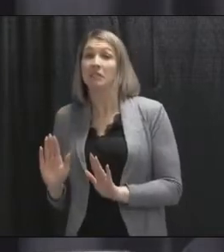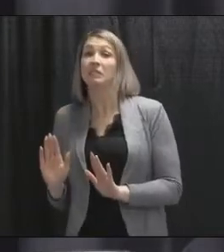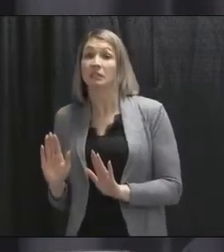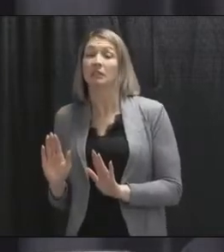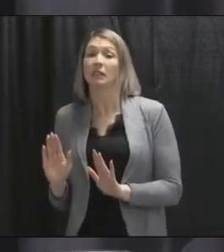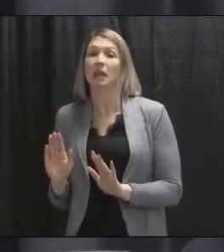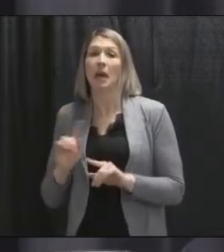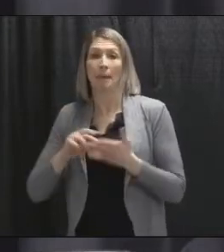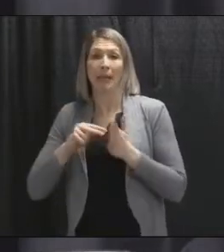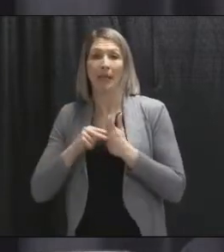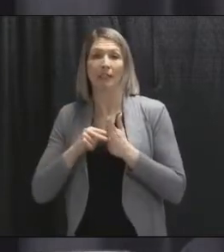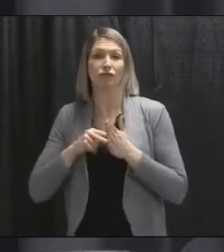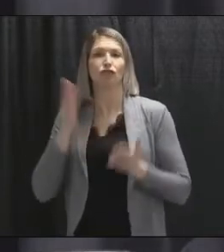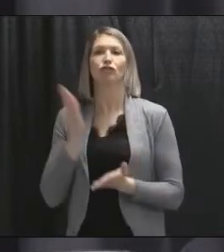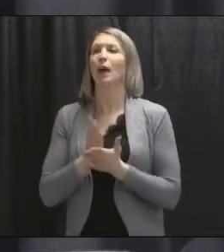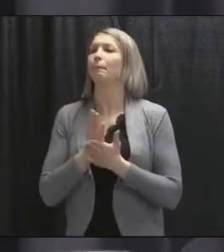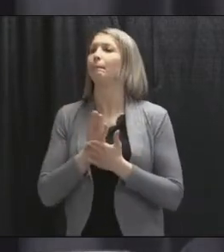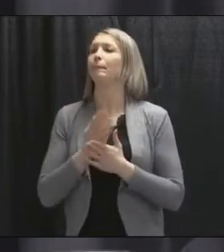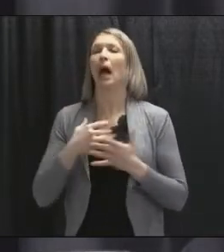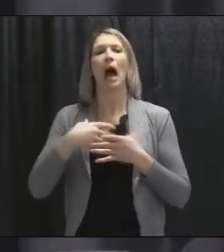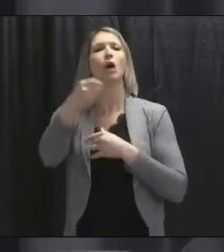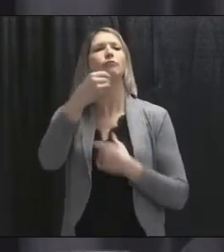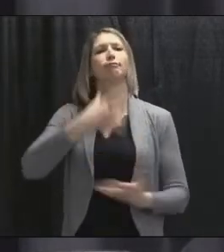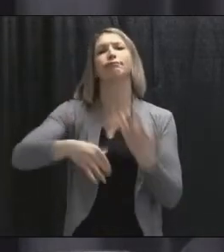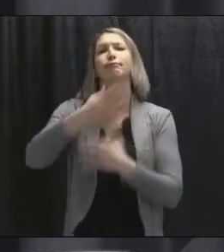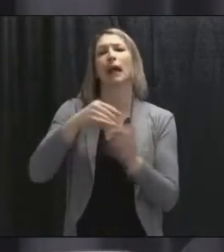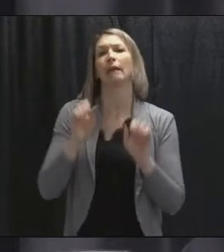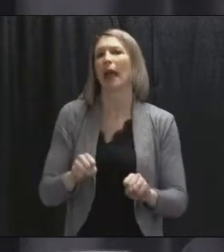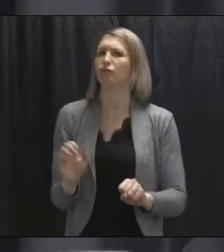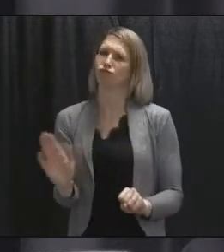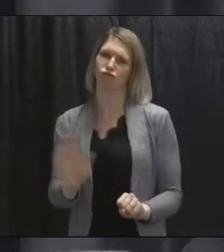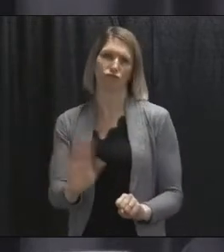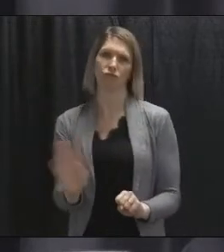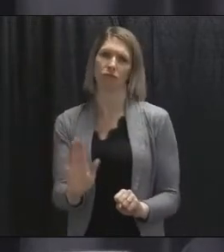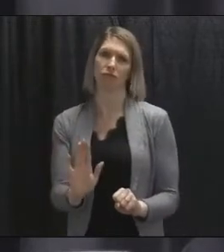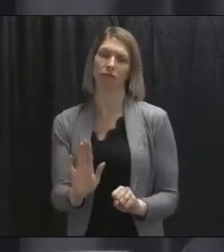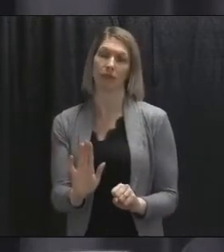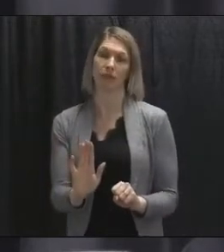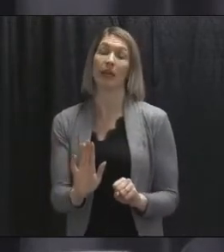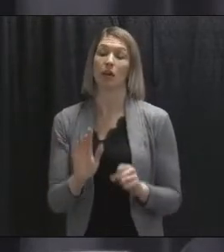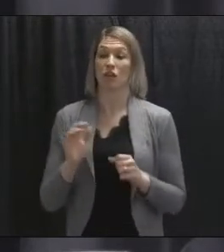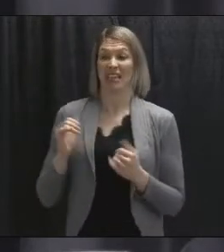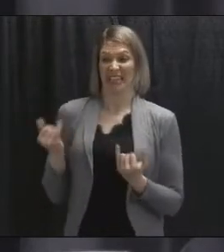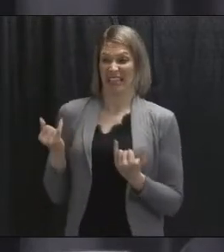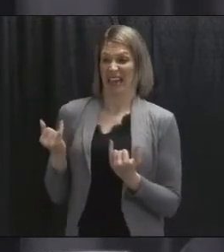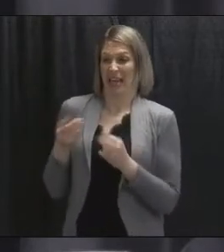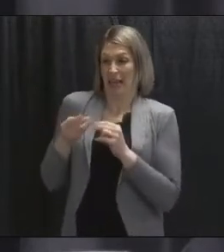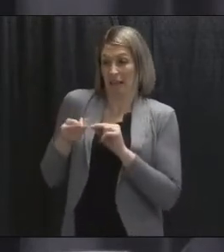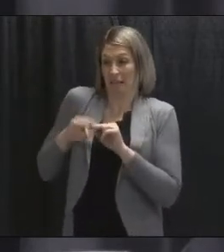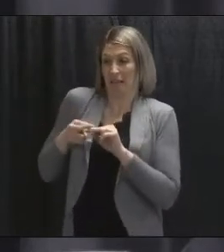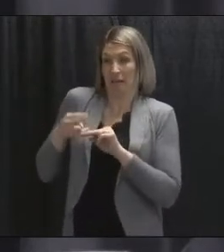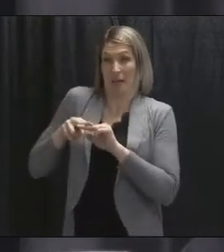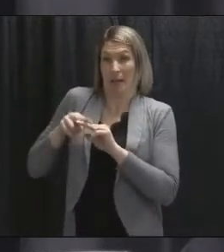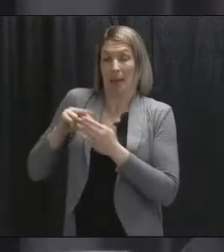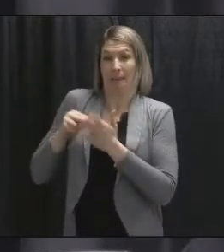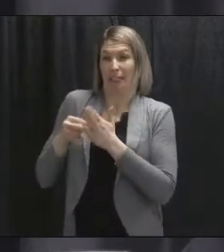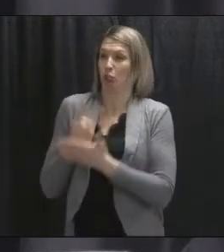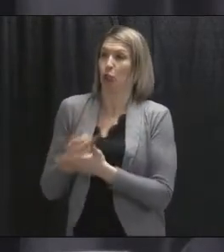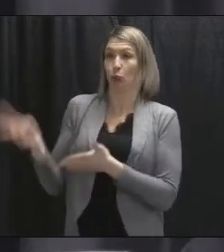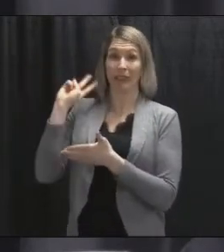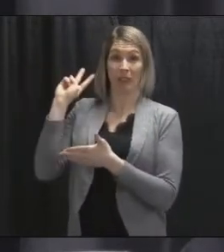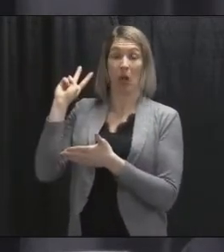time of our state of emergency, we moved and things have improved since then. However, driving home on